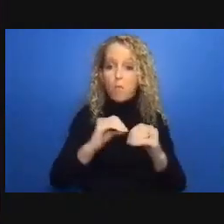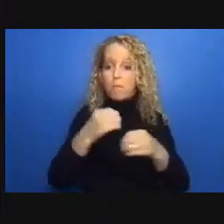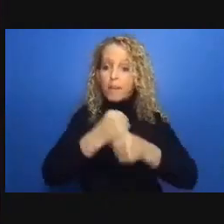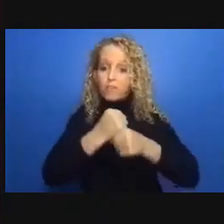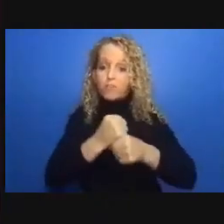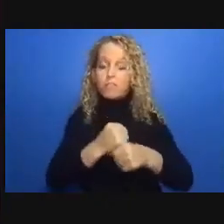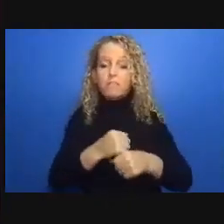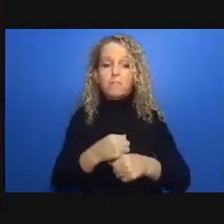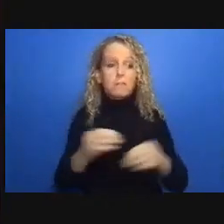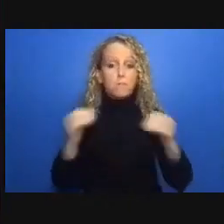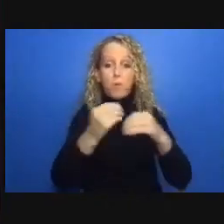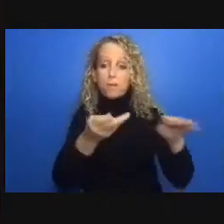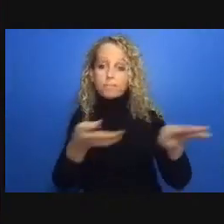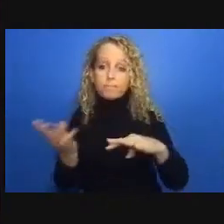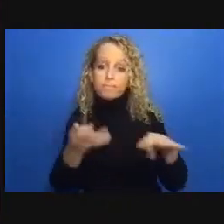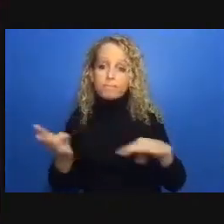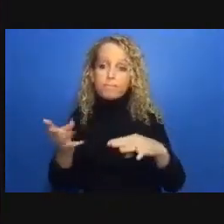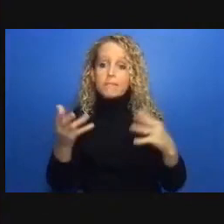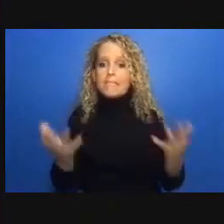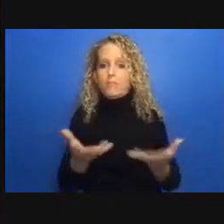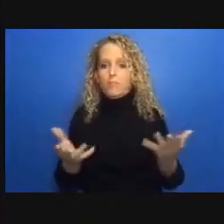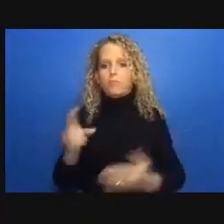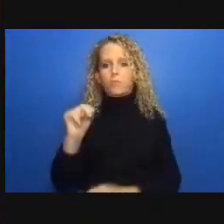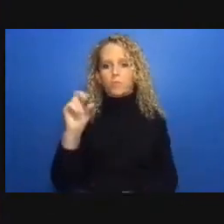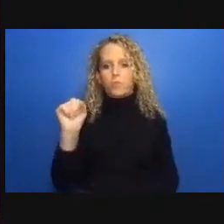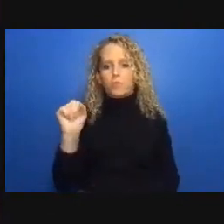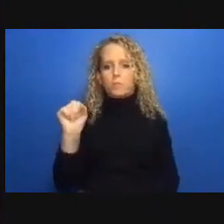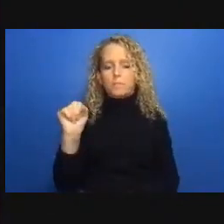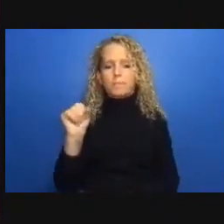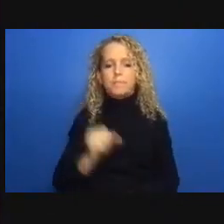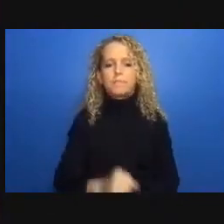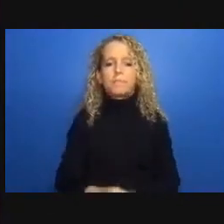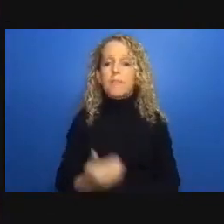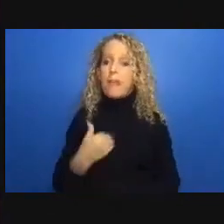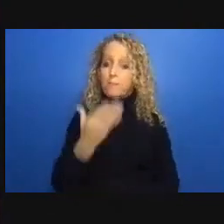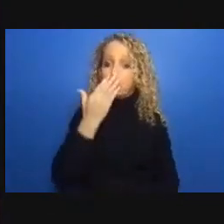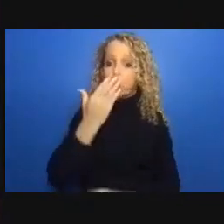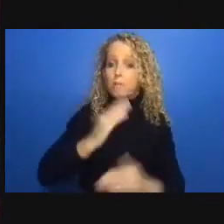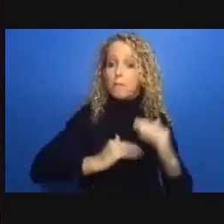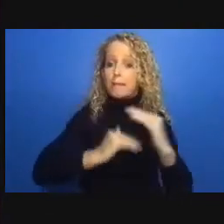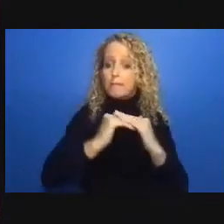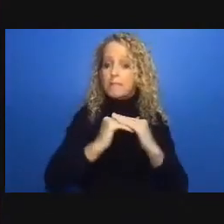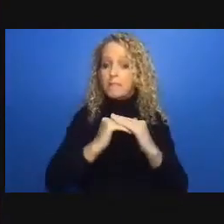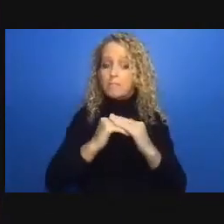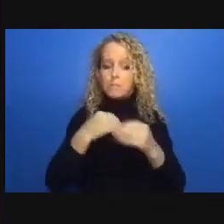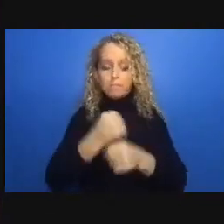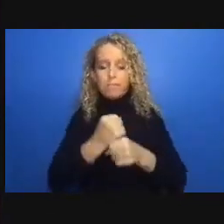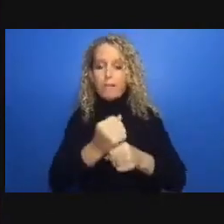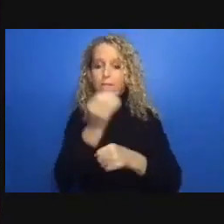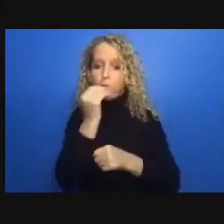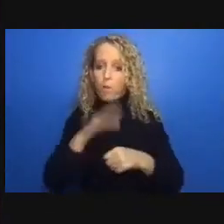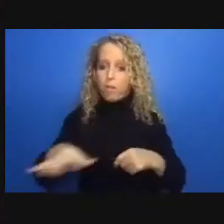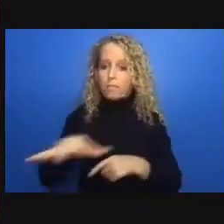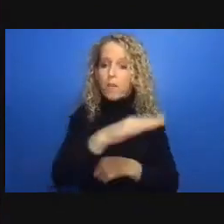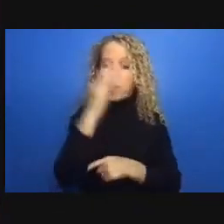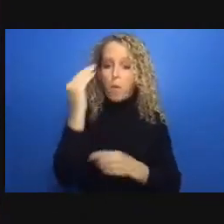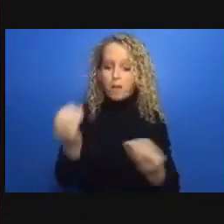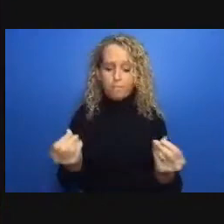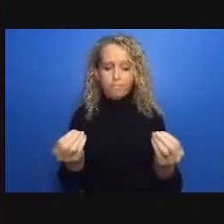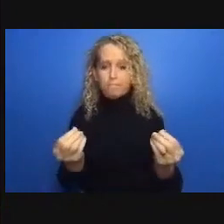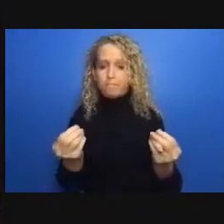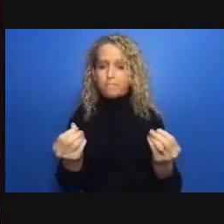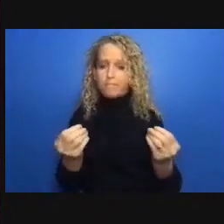better right here in Nova Scotia. We have great capacity as food producers in this region. We have rich soils and we have access